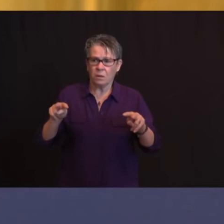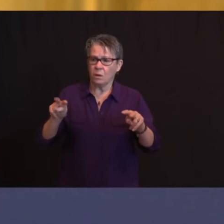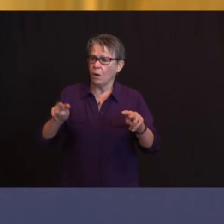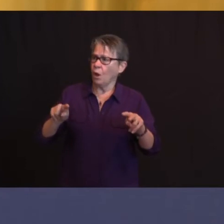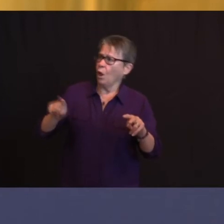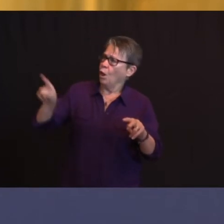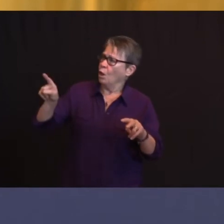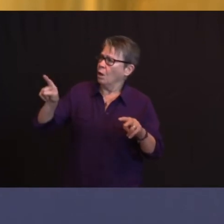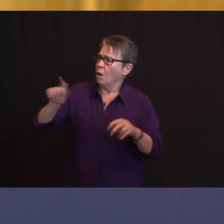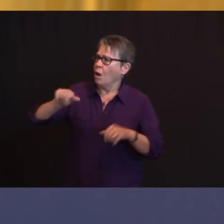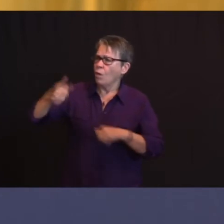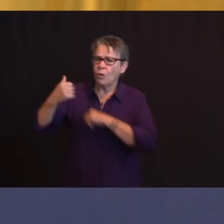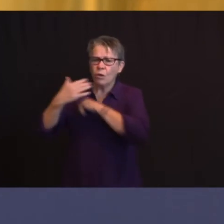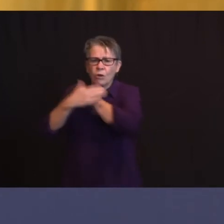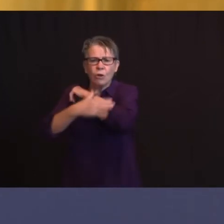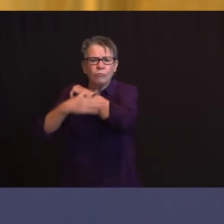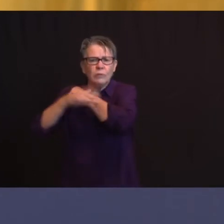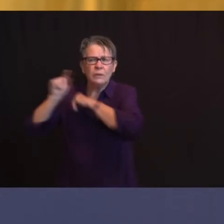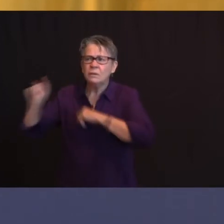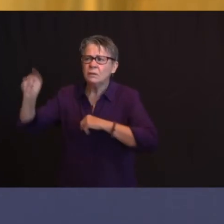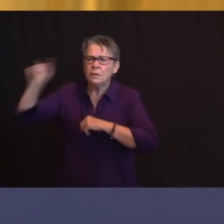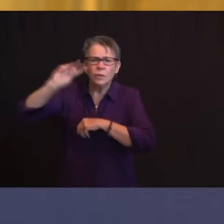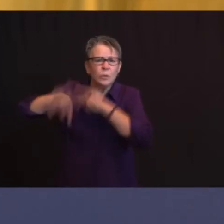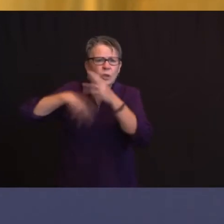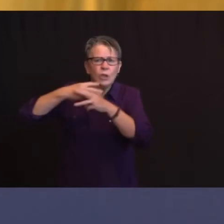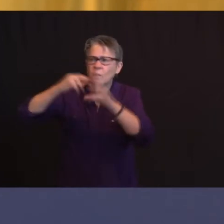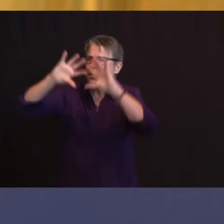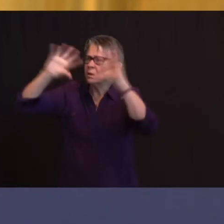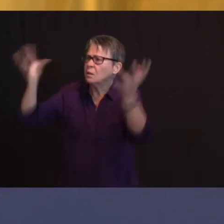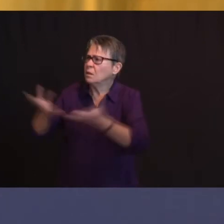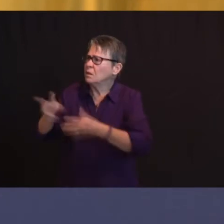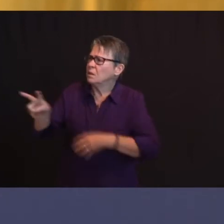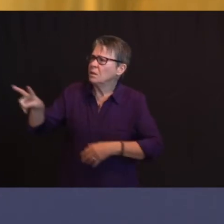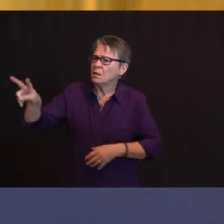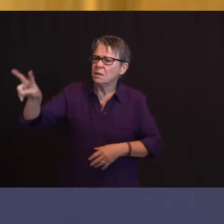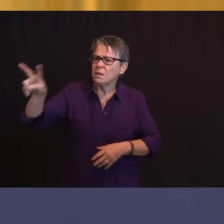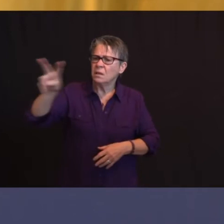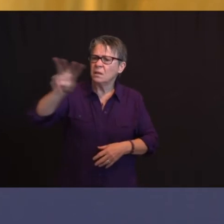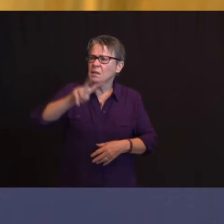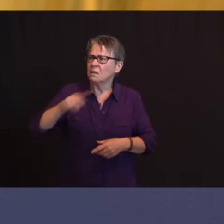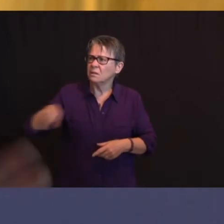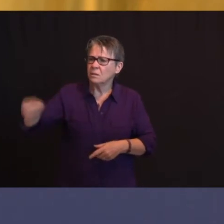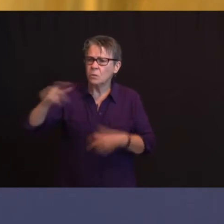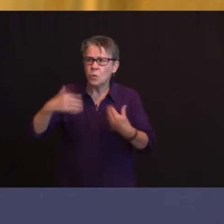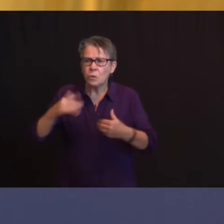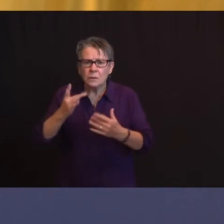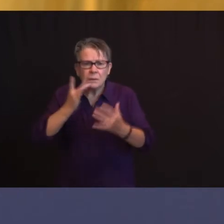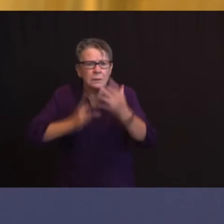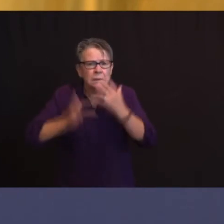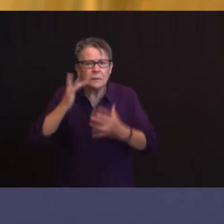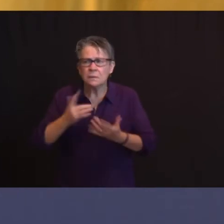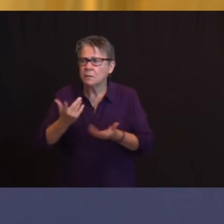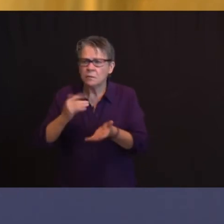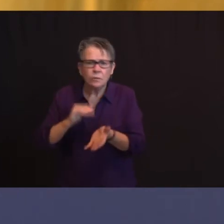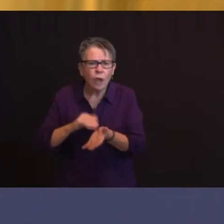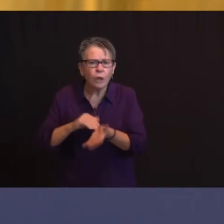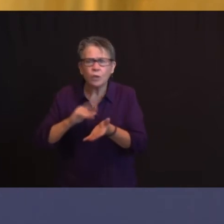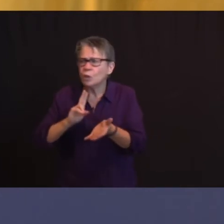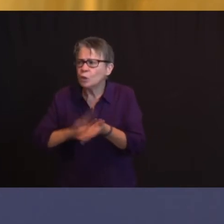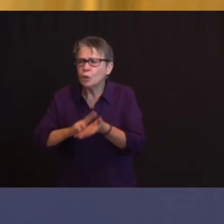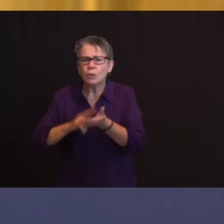no capacity of healthcare workforce right now anywhere. And for the life of me, Florida, they're literally taking